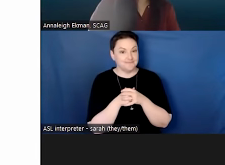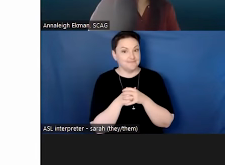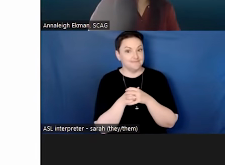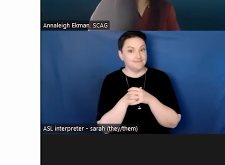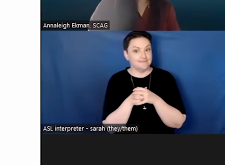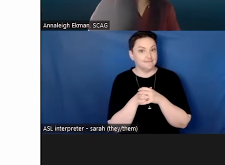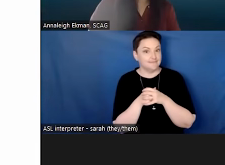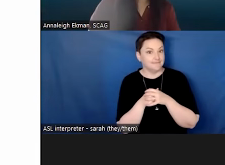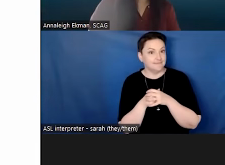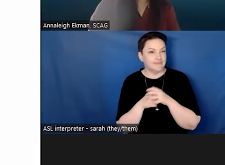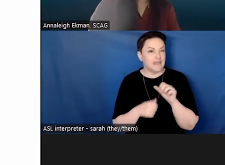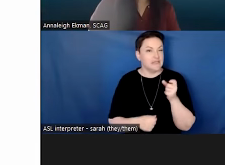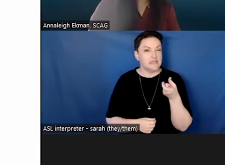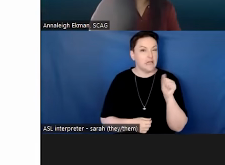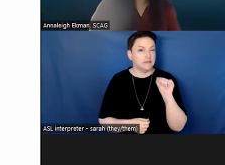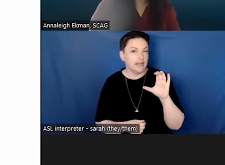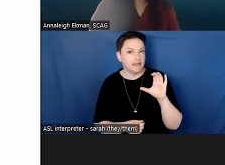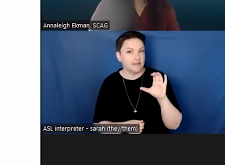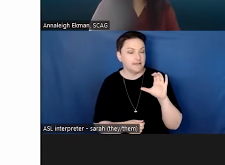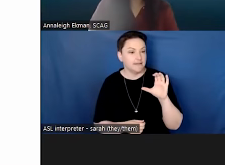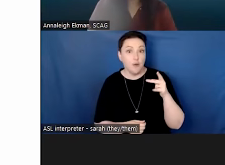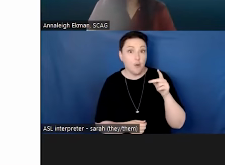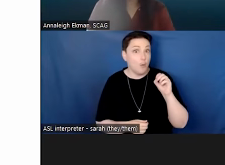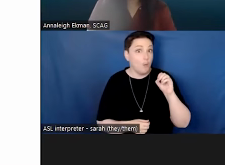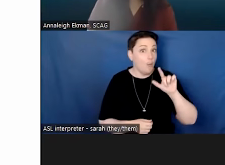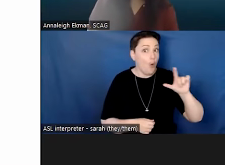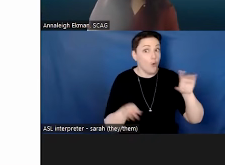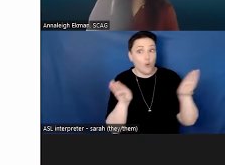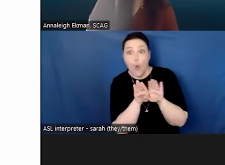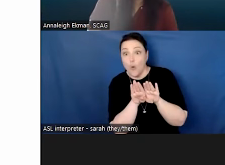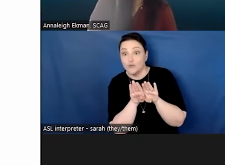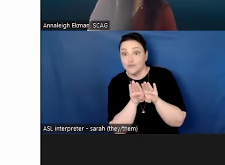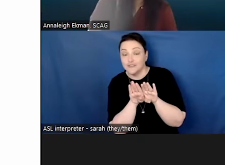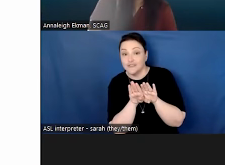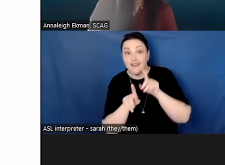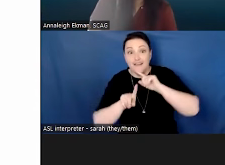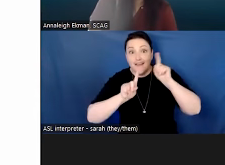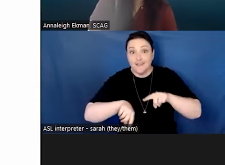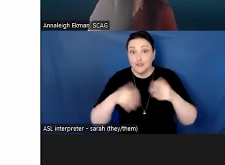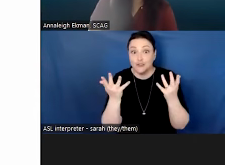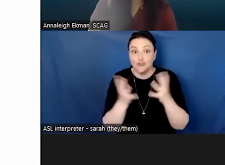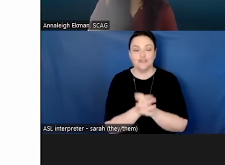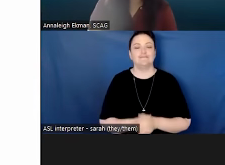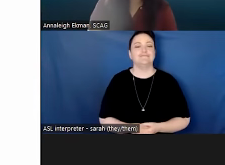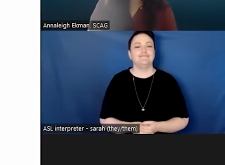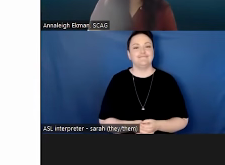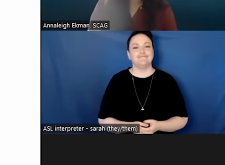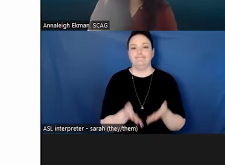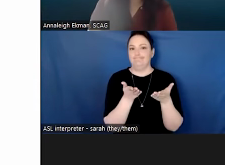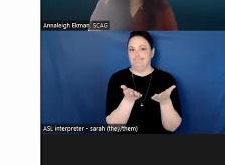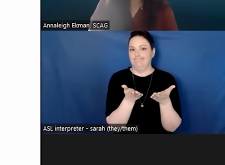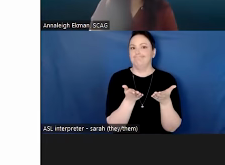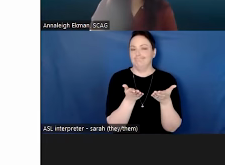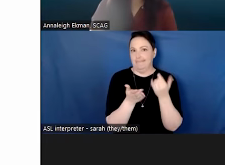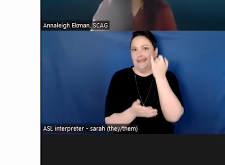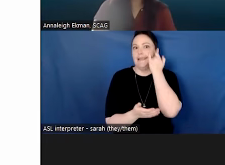Maybe 10 more seconds. Okay, we close the poll. I'm going to share the results. The correct answer is a project requires